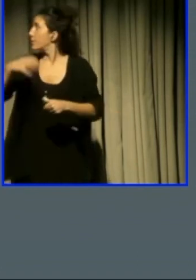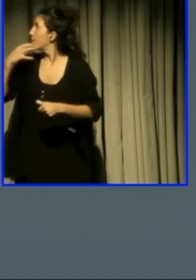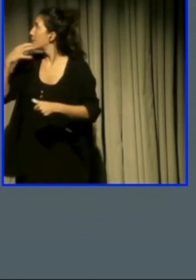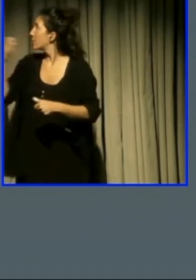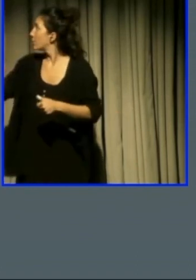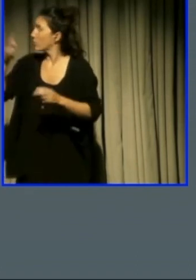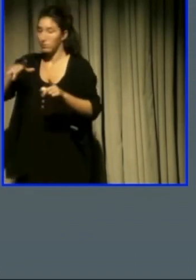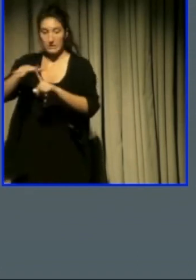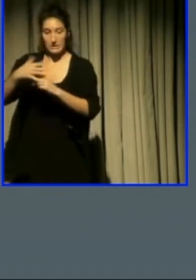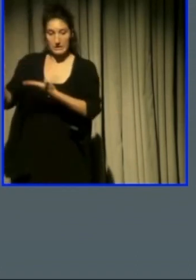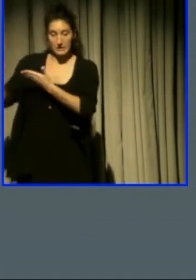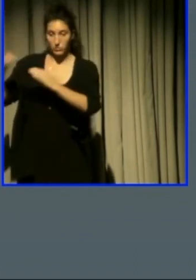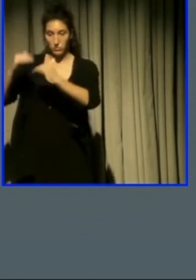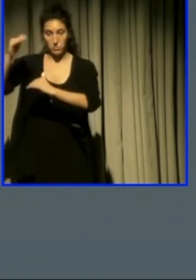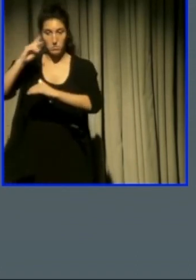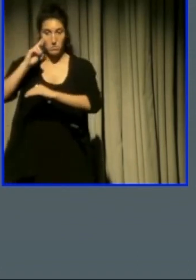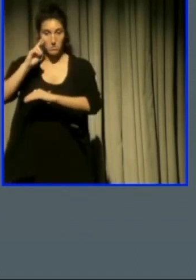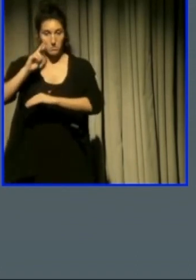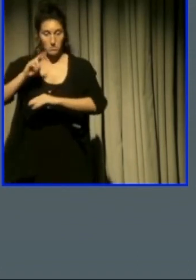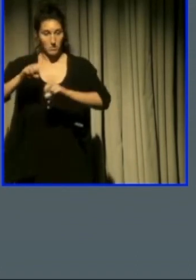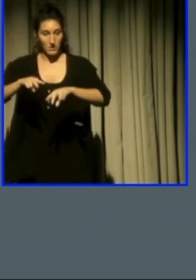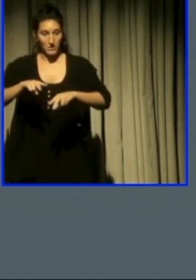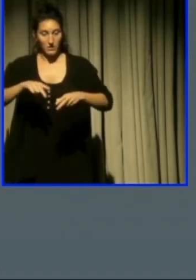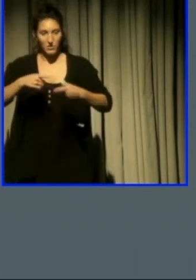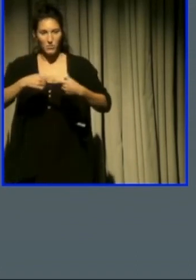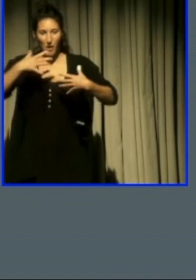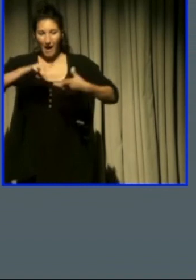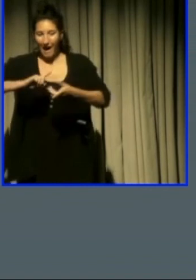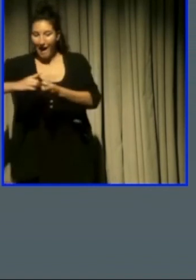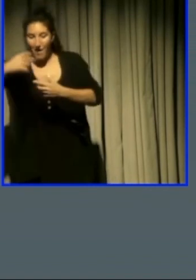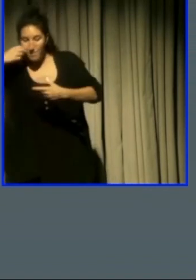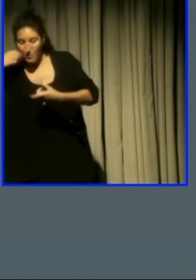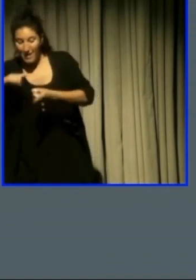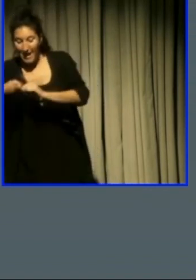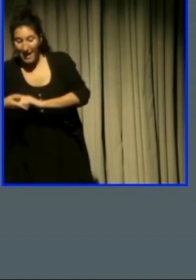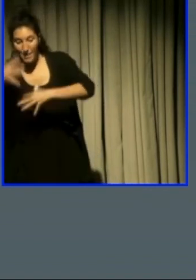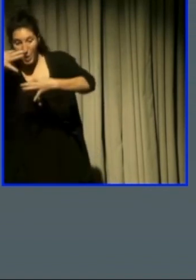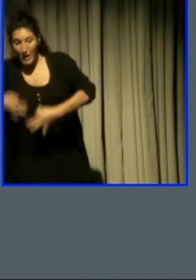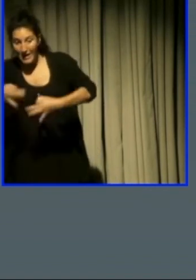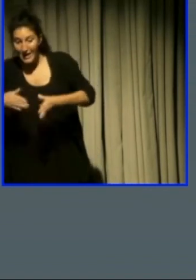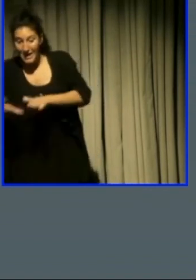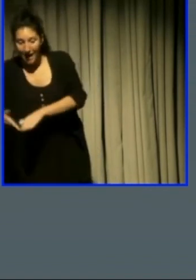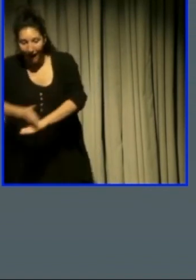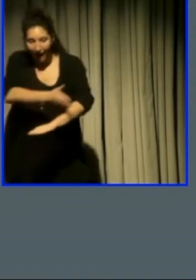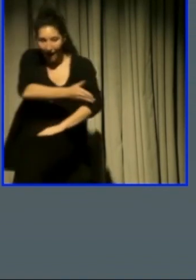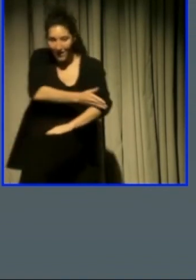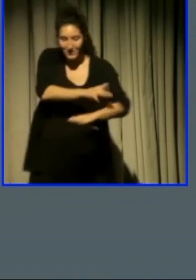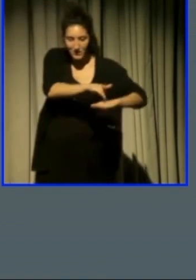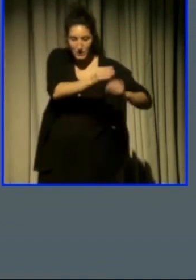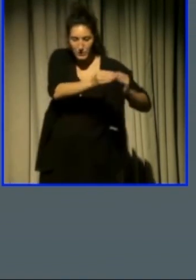actually implementing these changes to the physical factory. So again, thinking of logistics, thinking of how